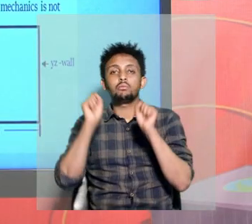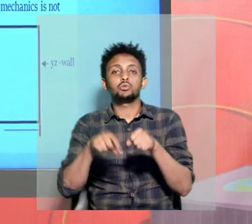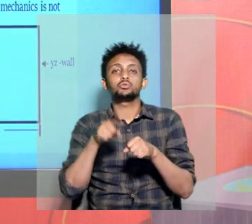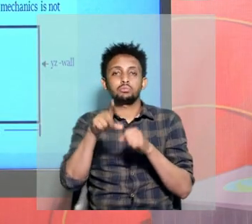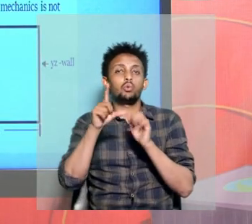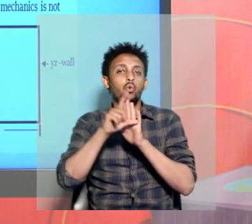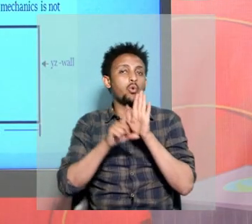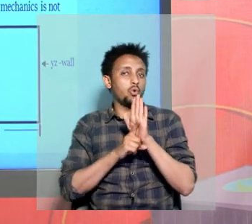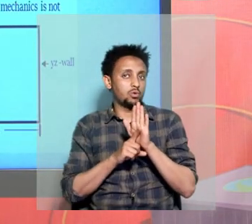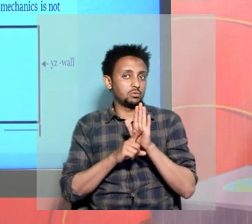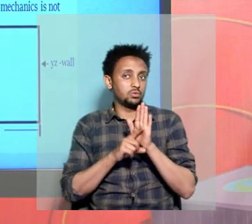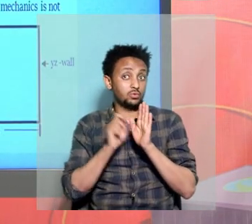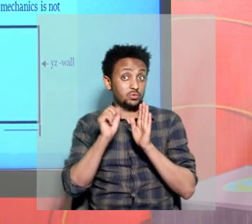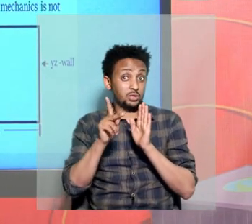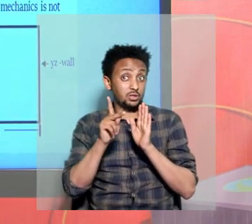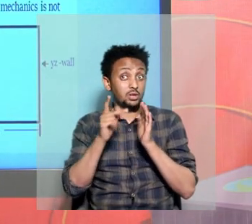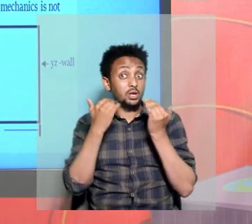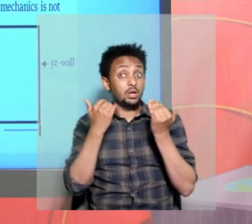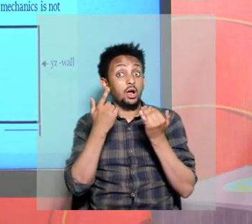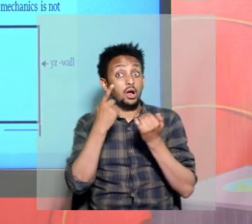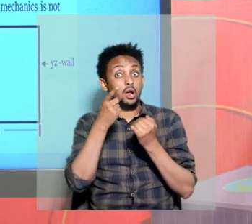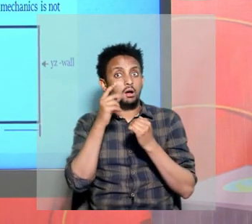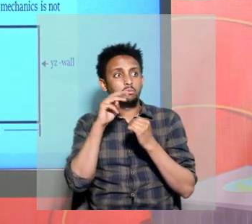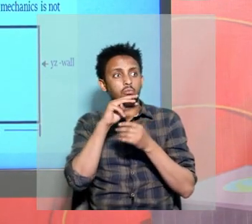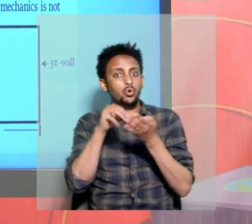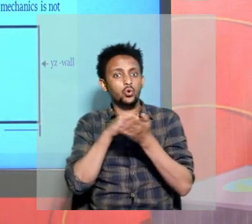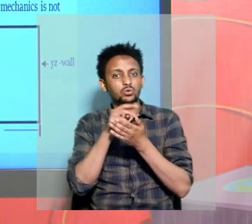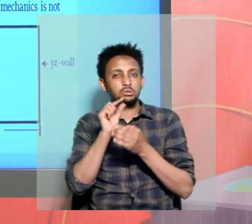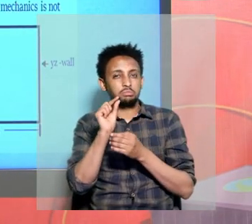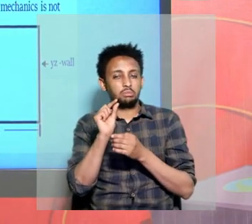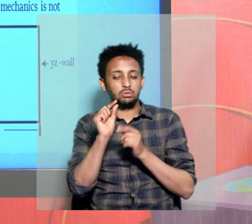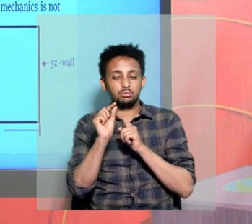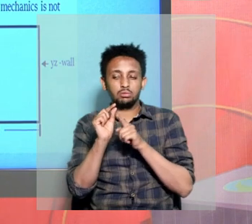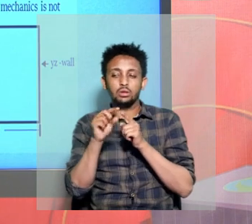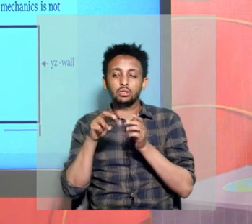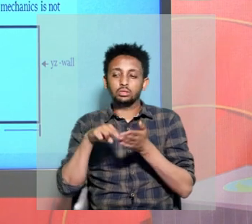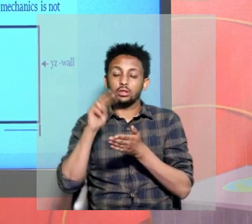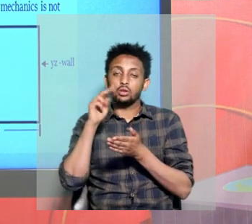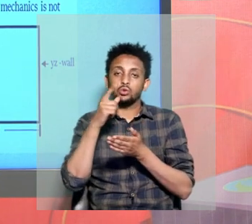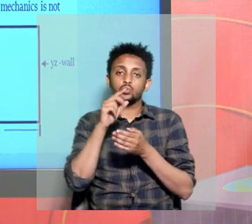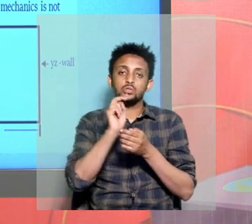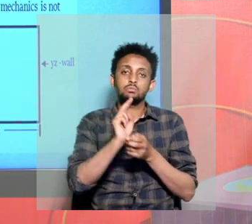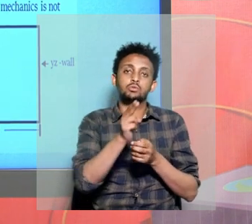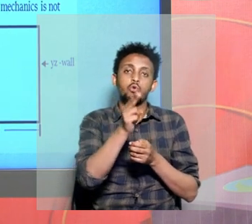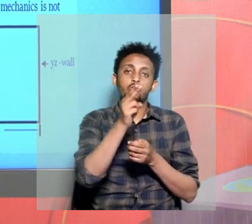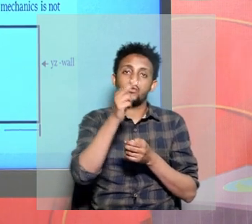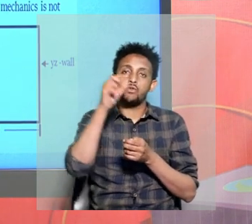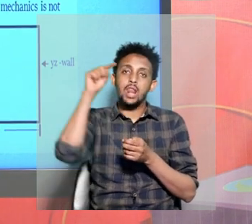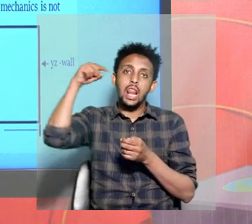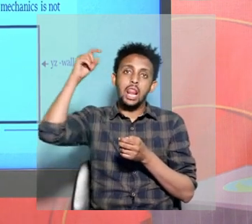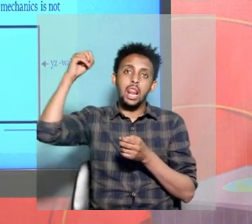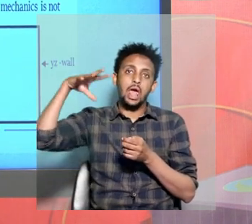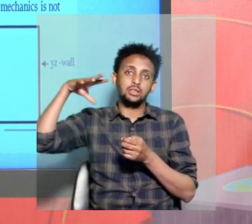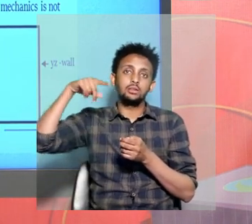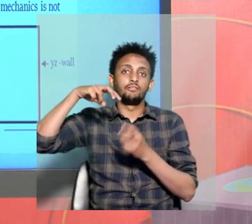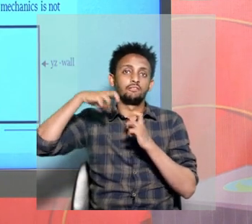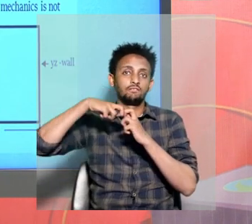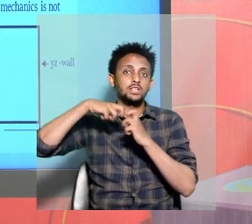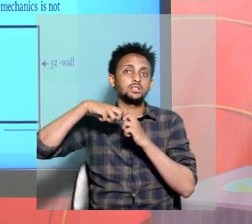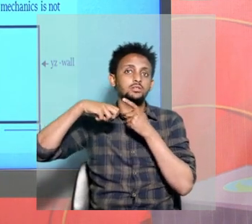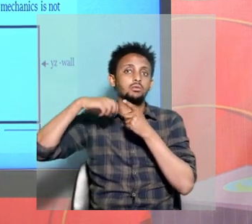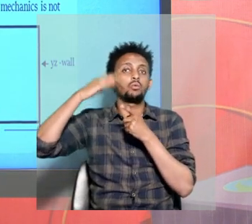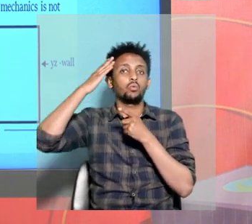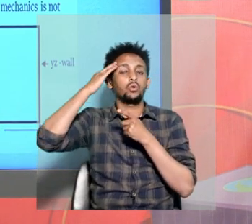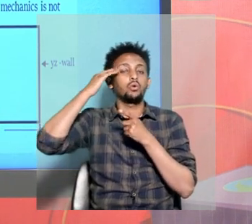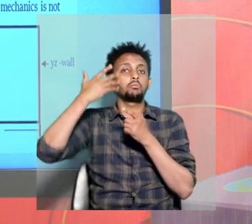use those laws. Okay, actually, as the molecules are very small and tending to move with the speed of light, this physics that we